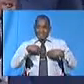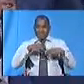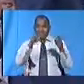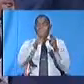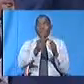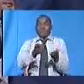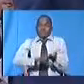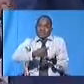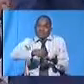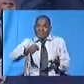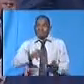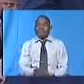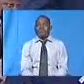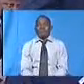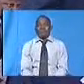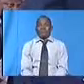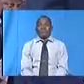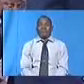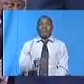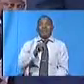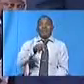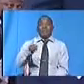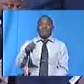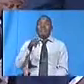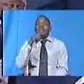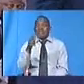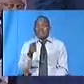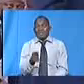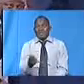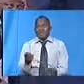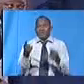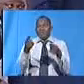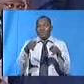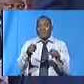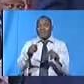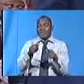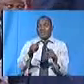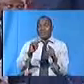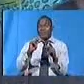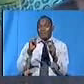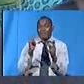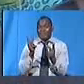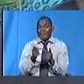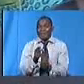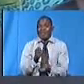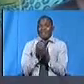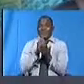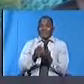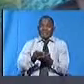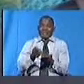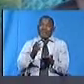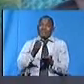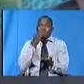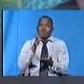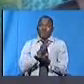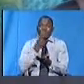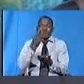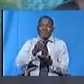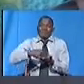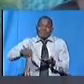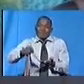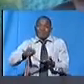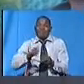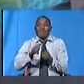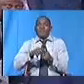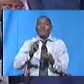Dr. Baumia states that when polling agents sign pink sheets, they attest to irregularity on the face of the pink sheets. But really, if that were the